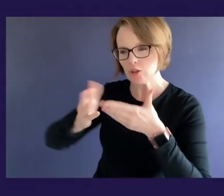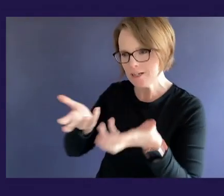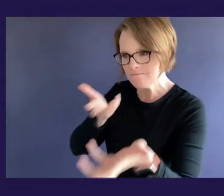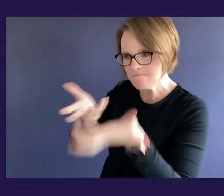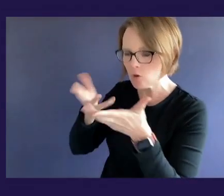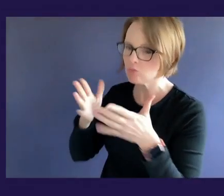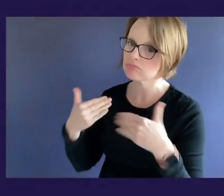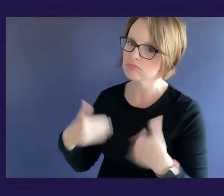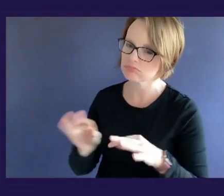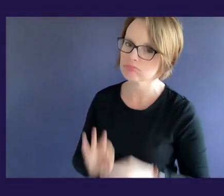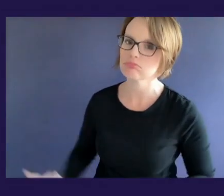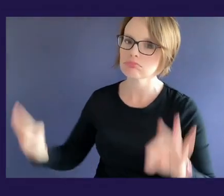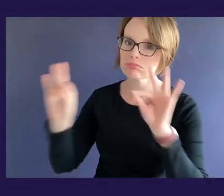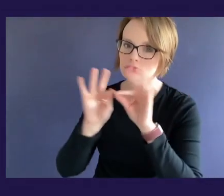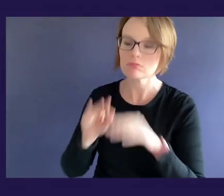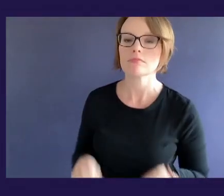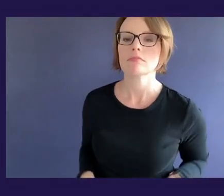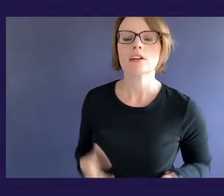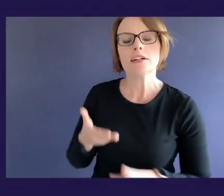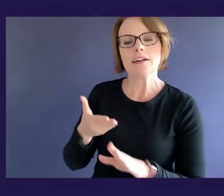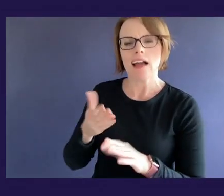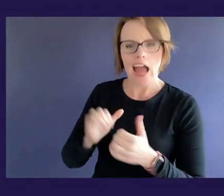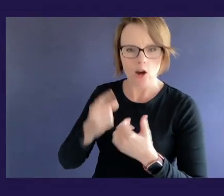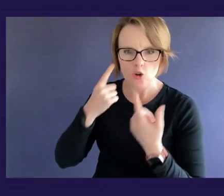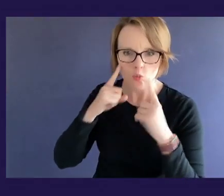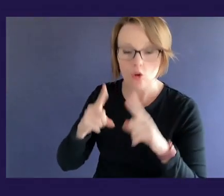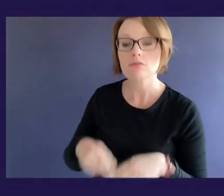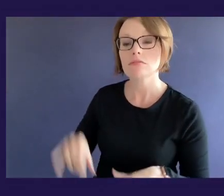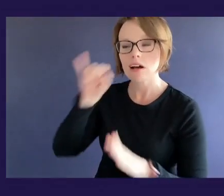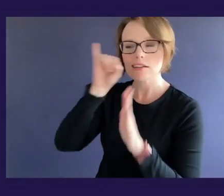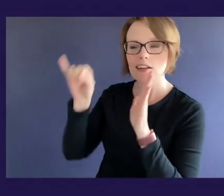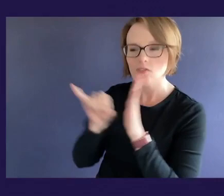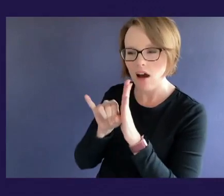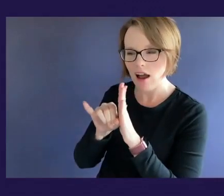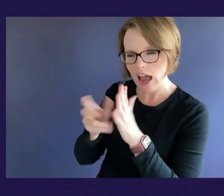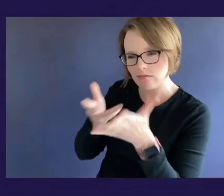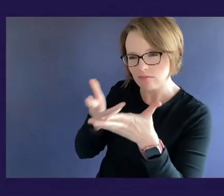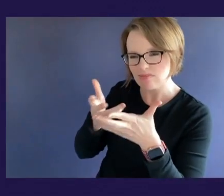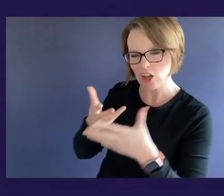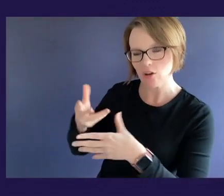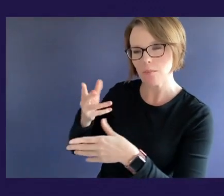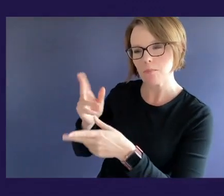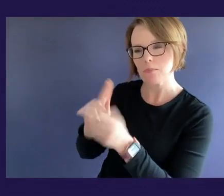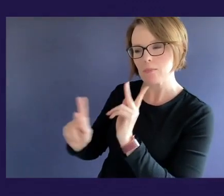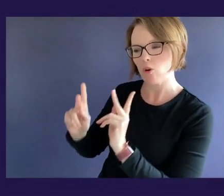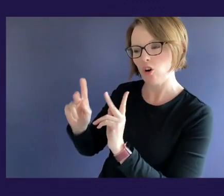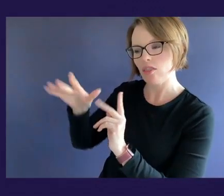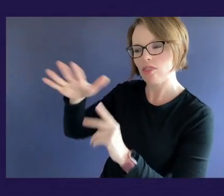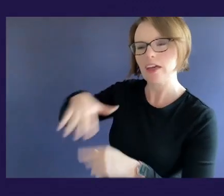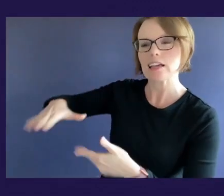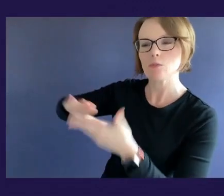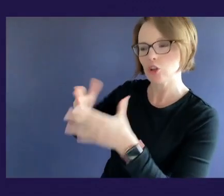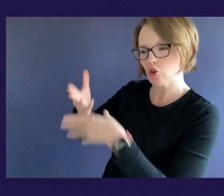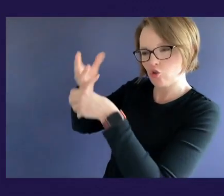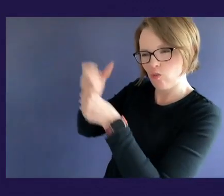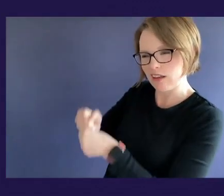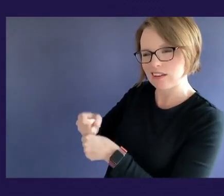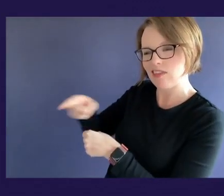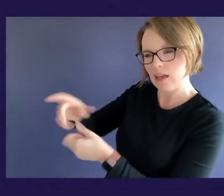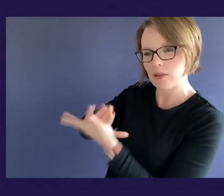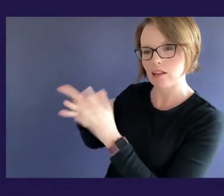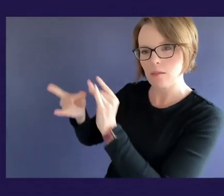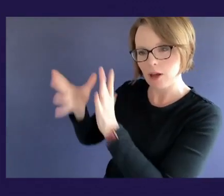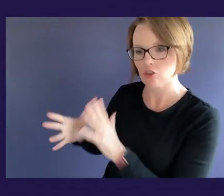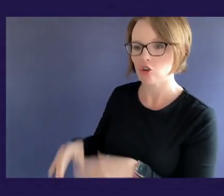these worked by identifying and utilizing trusted messengers. Vaccinate Your Family's Squad